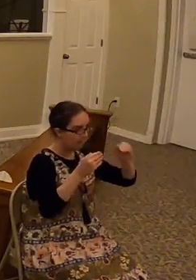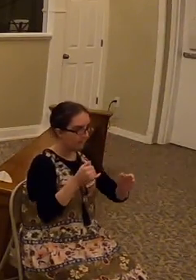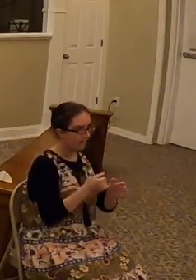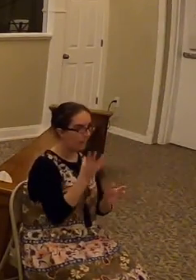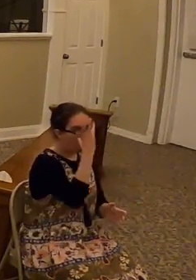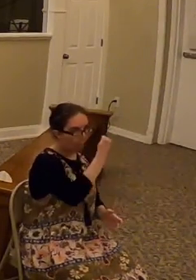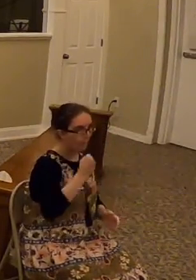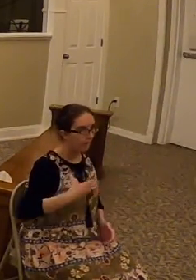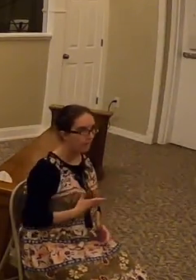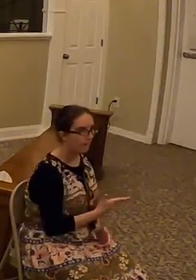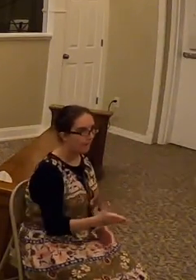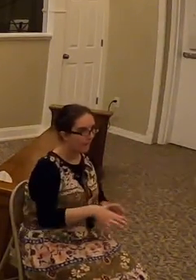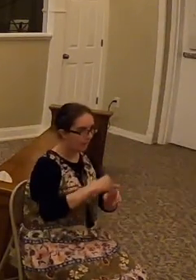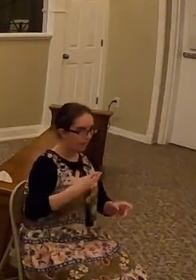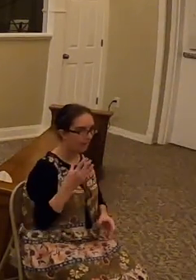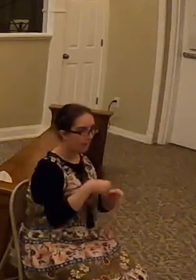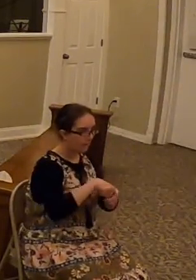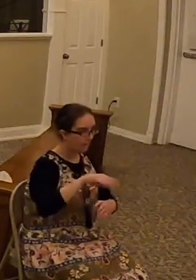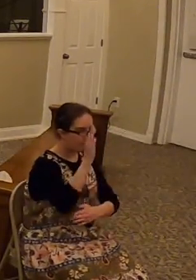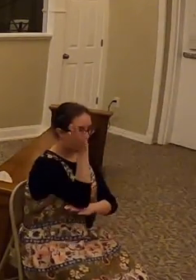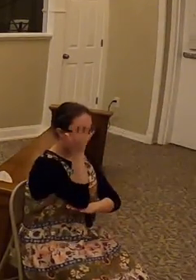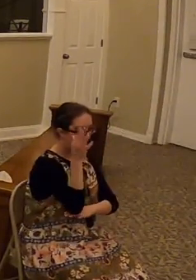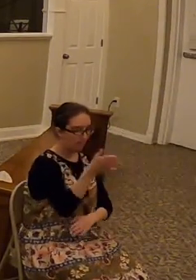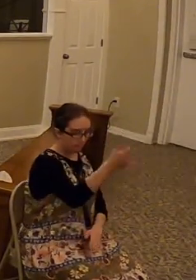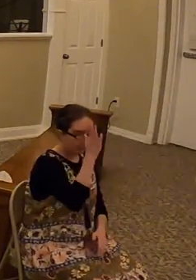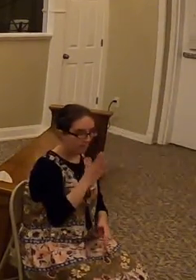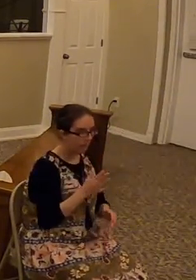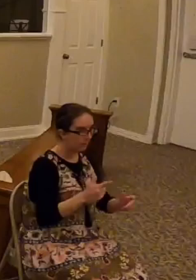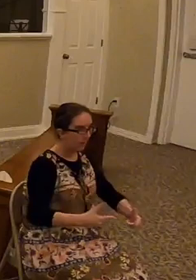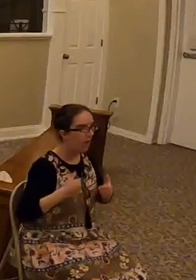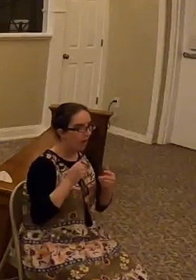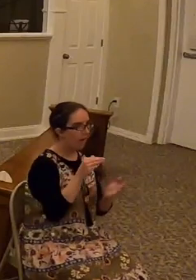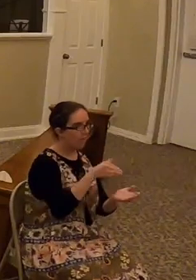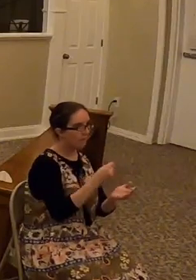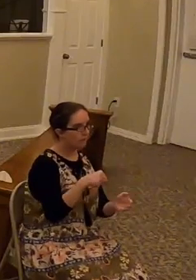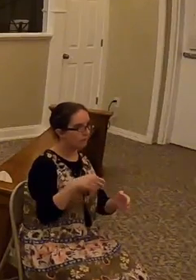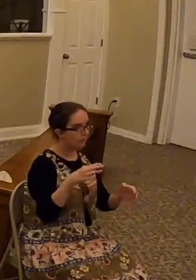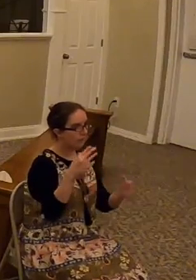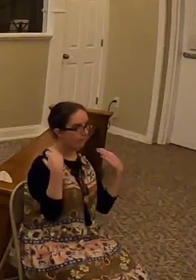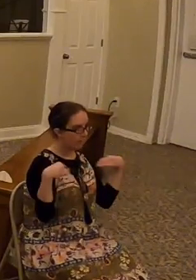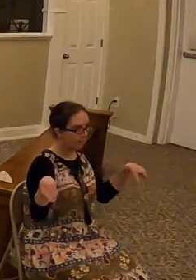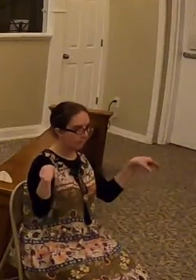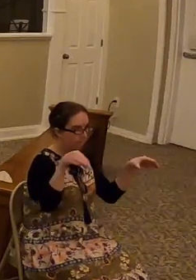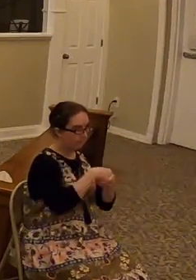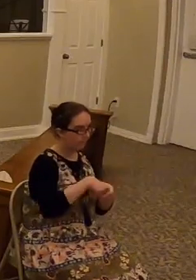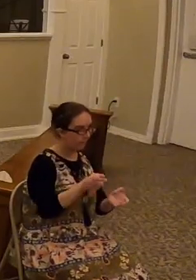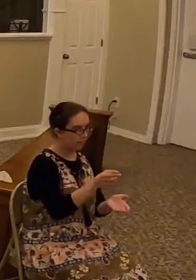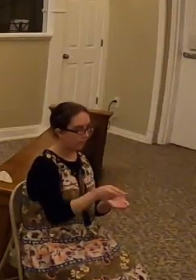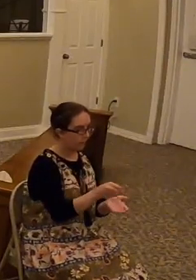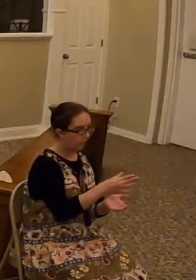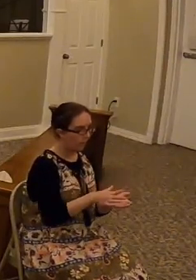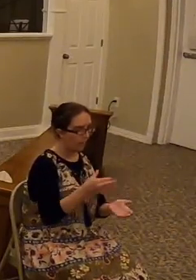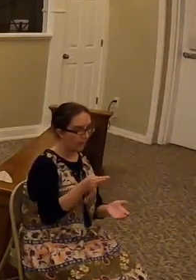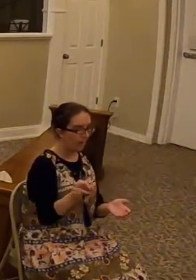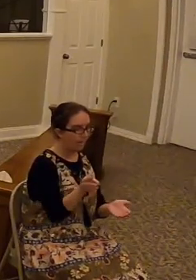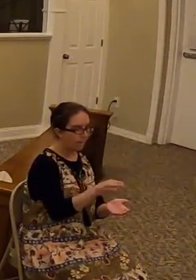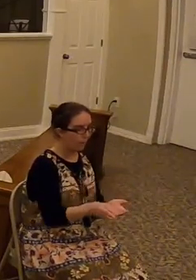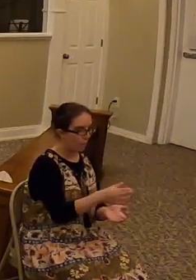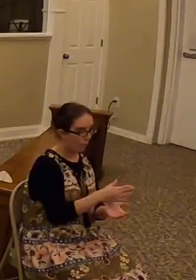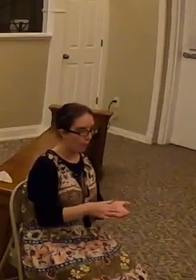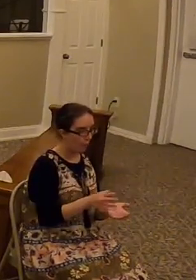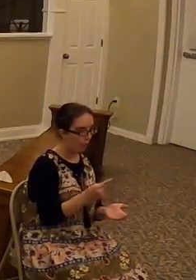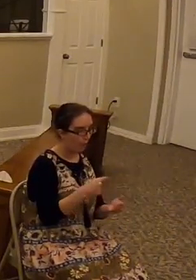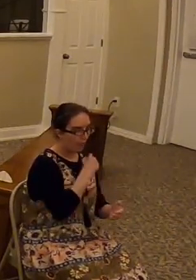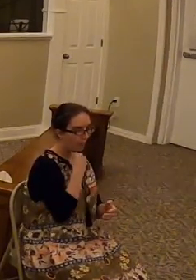And it was a beautiful thing out there in the middle of the wilderness. But God dwelt between the cherubims in the holiest of holies. And